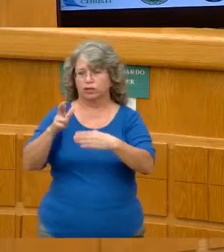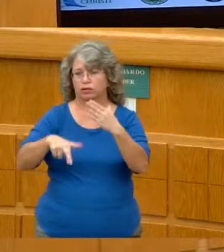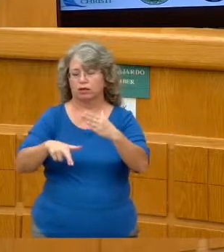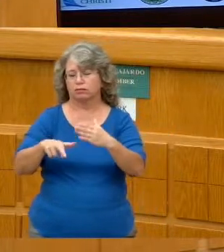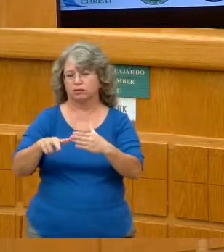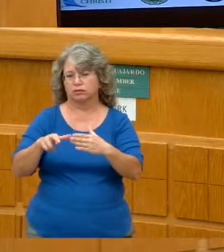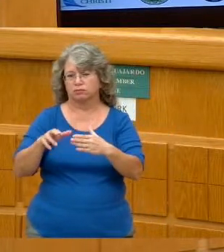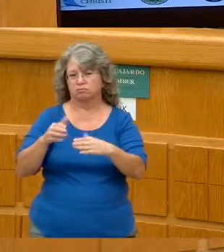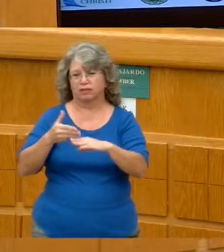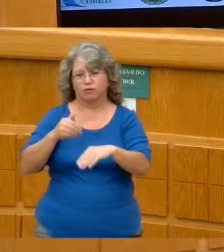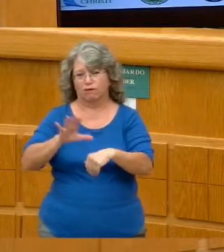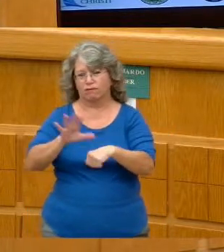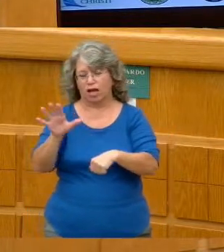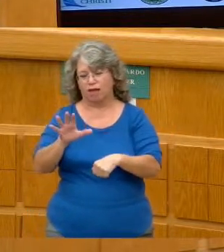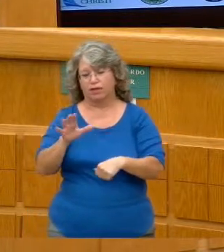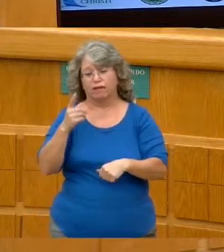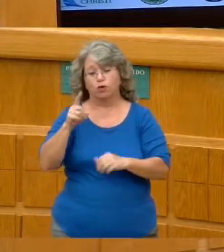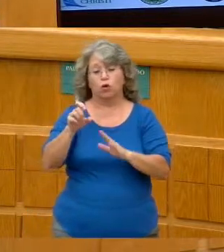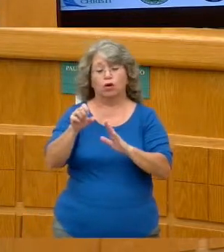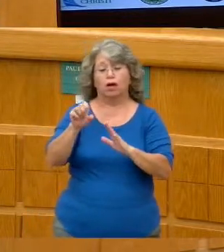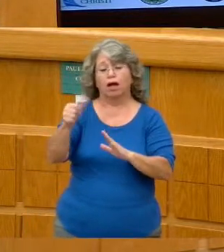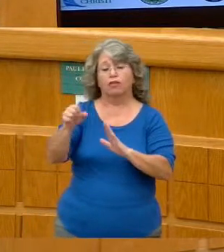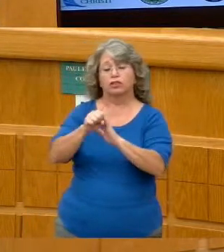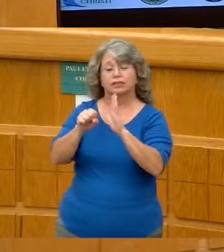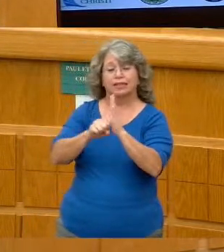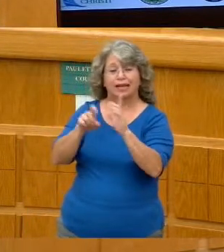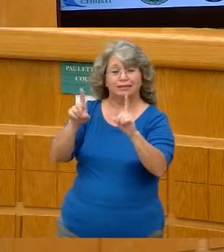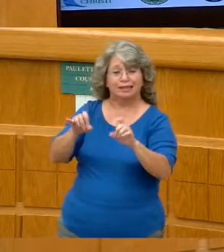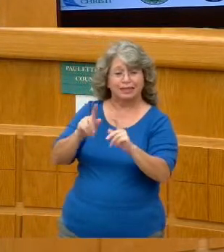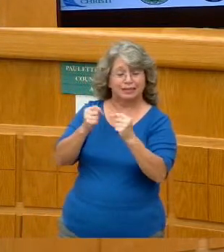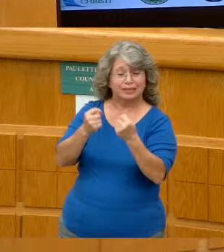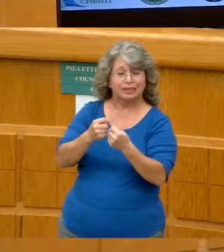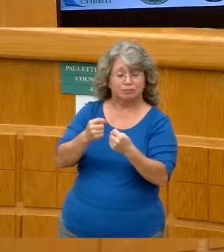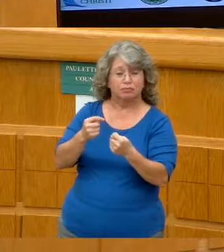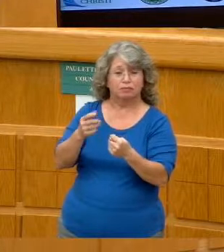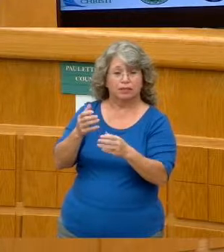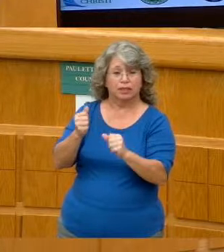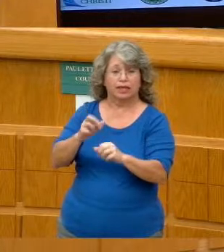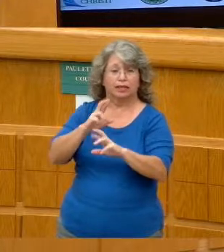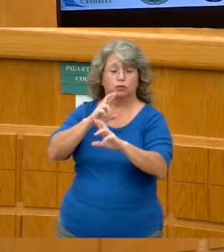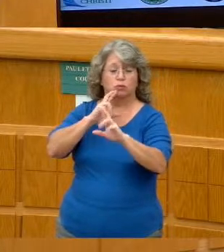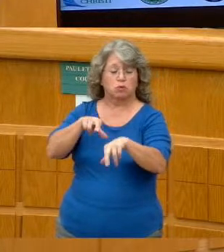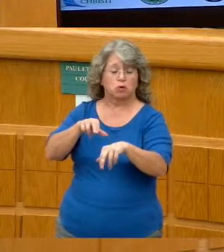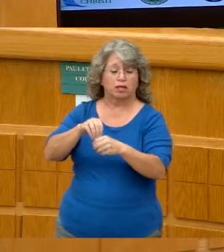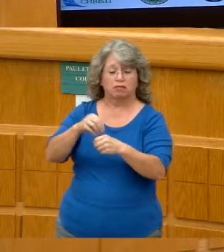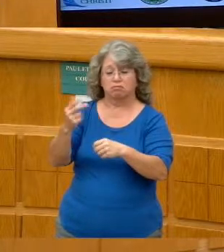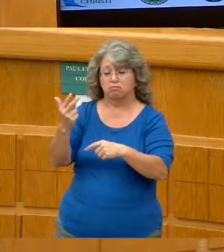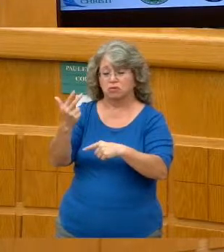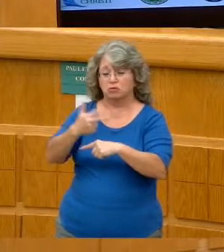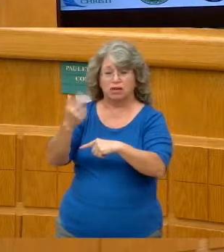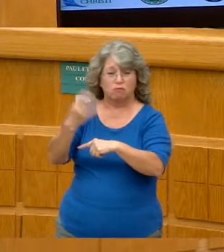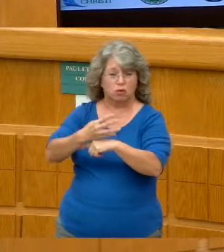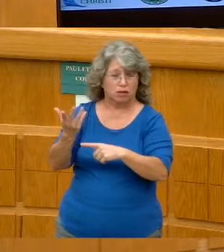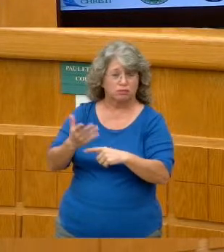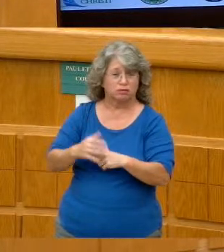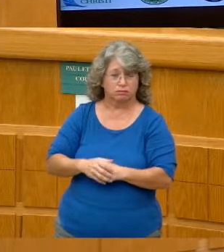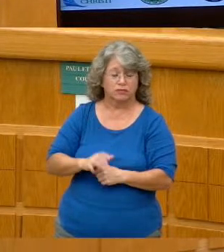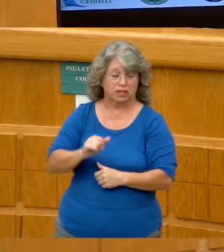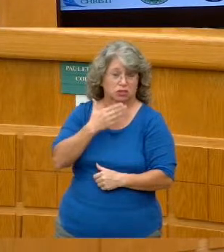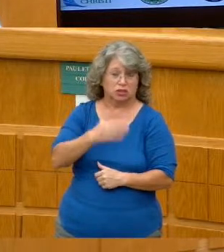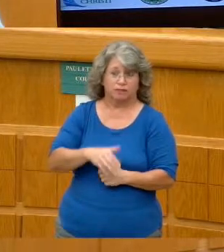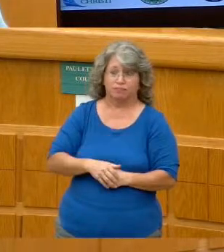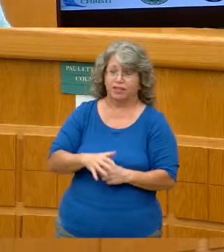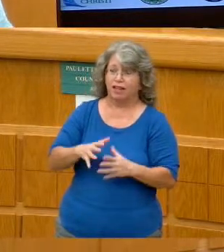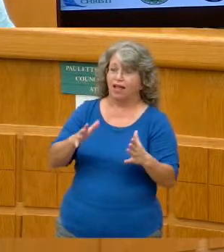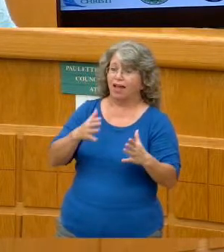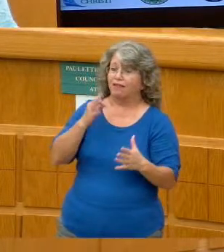teams, we're seeing a 3-4 day turnaround time. So that's really good. And a lot of the Facebook users are glad to see you